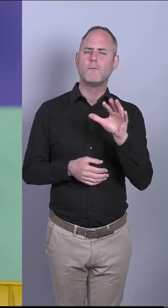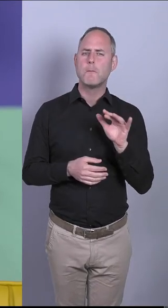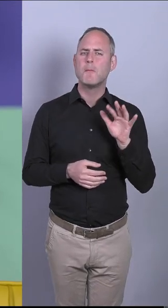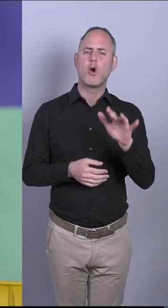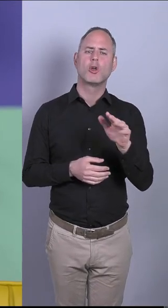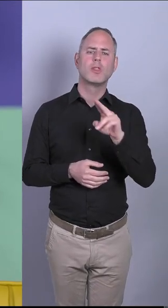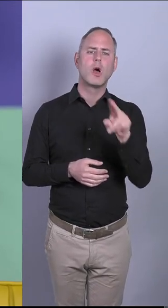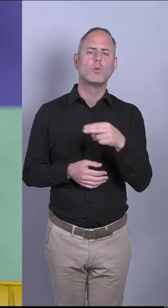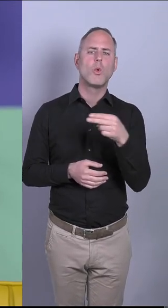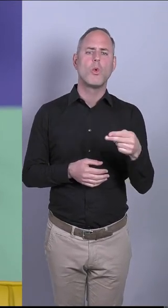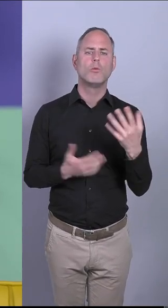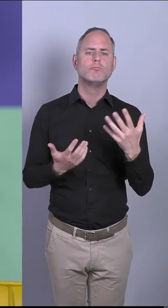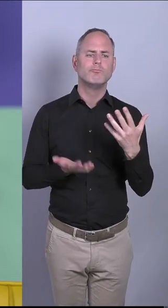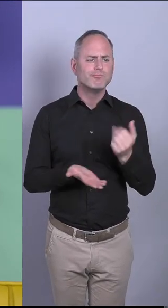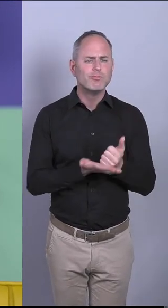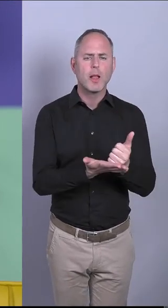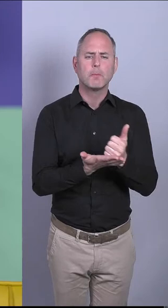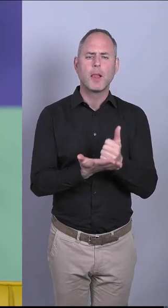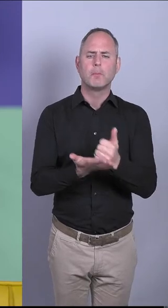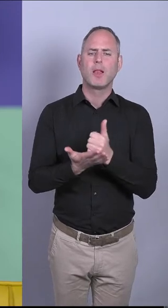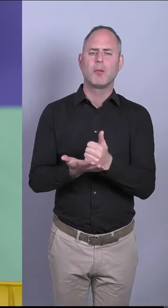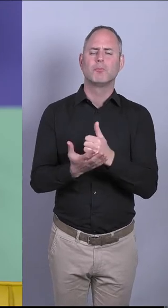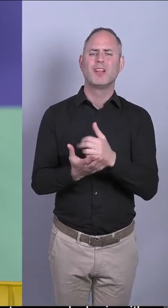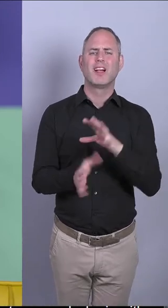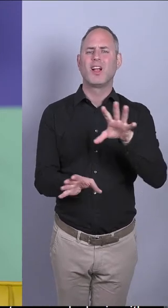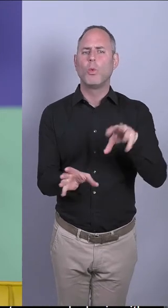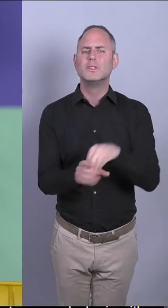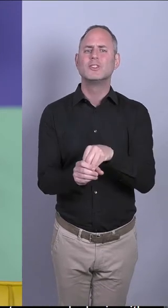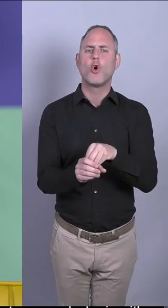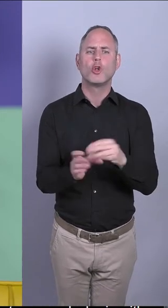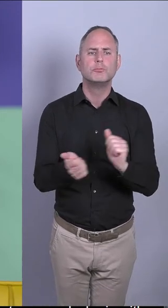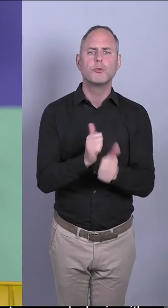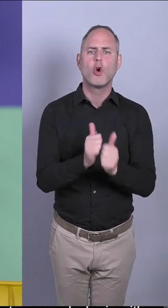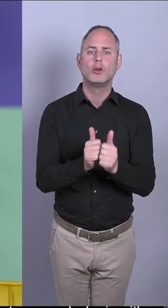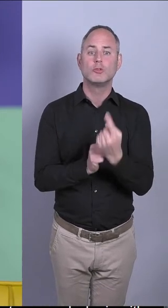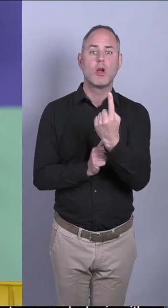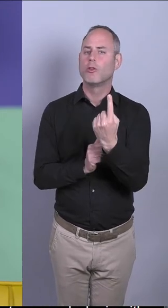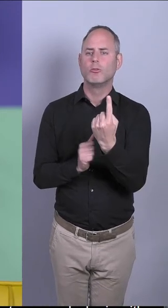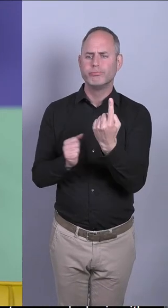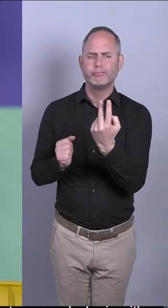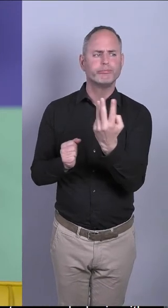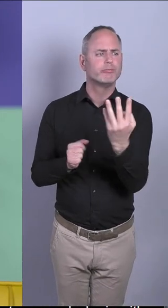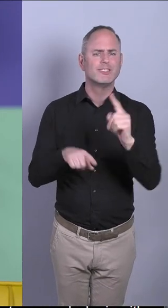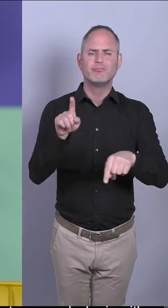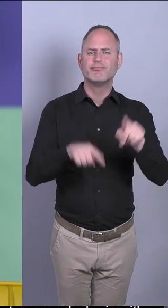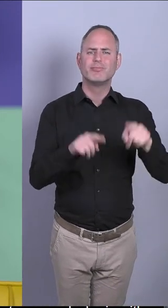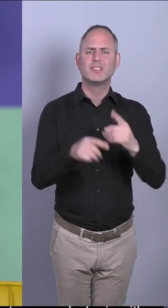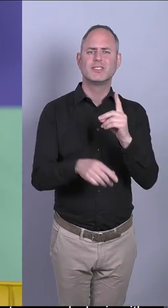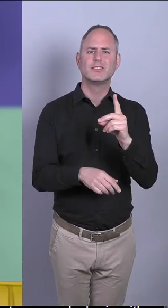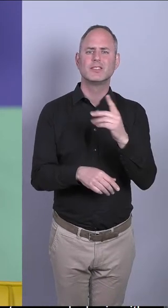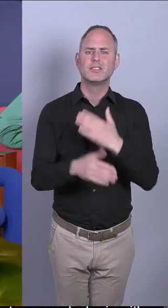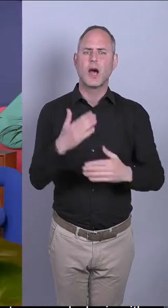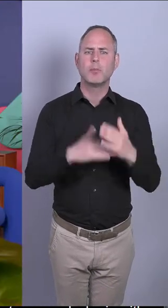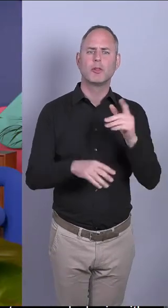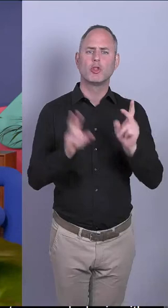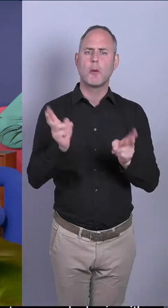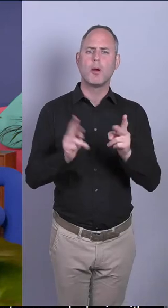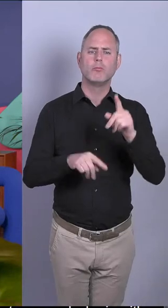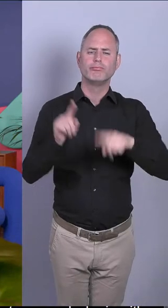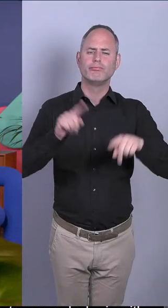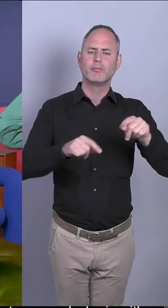a variety of structures to really promote inclusion. So the foundation will not be able to do it all